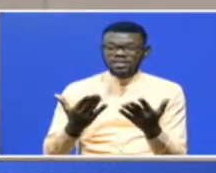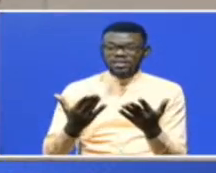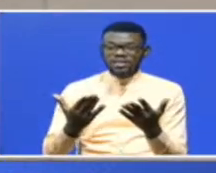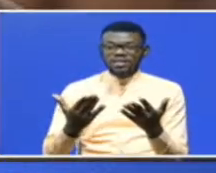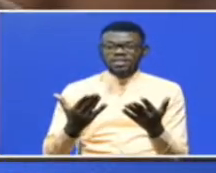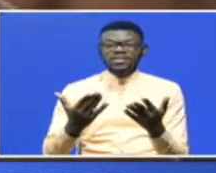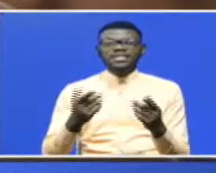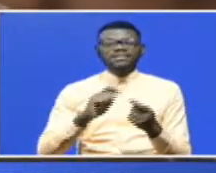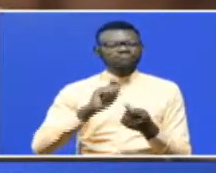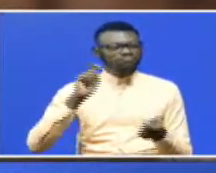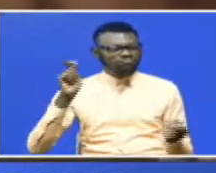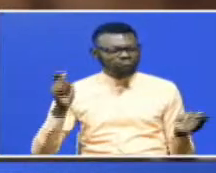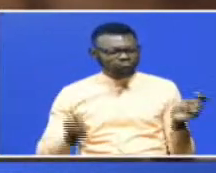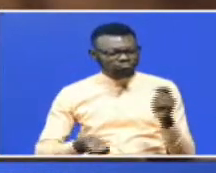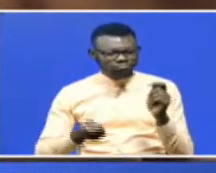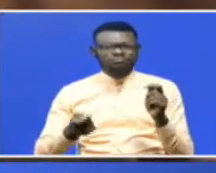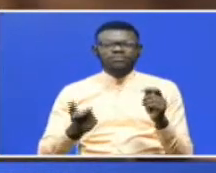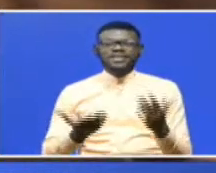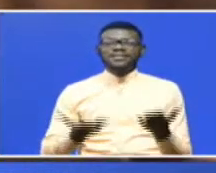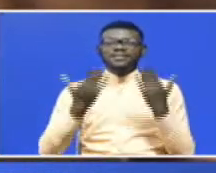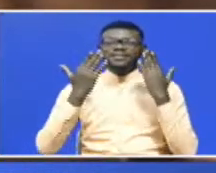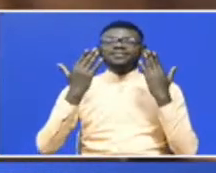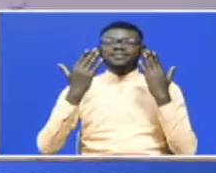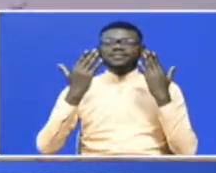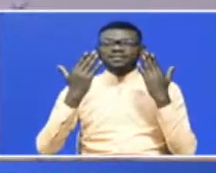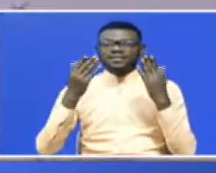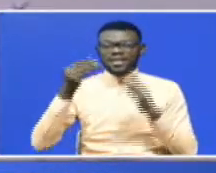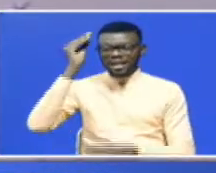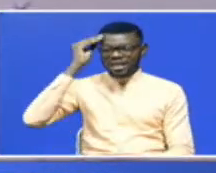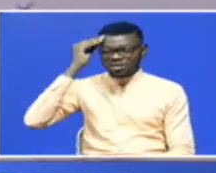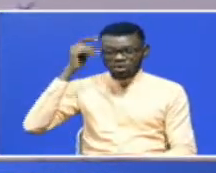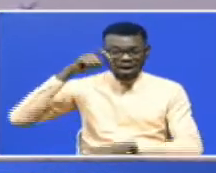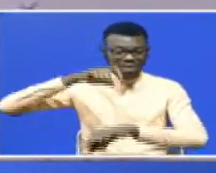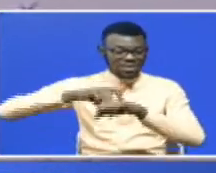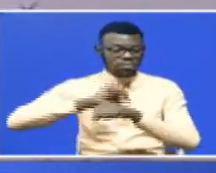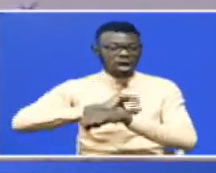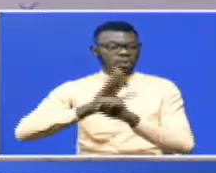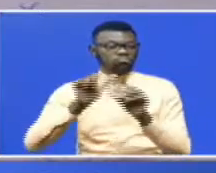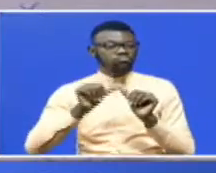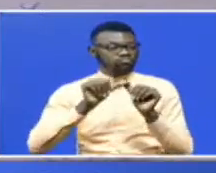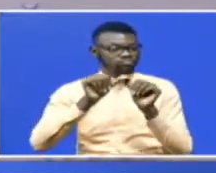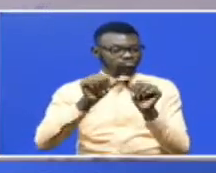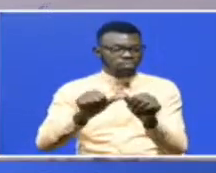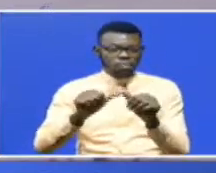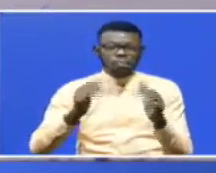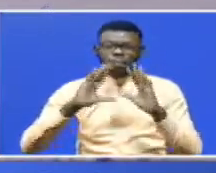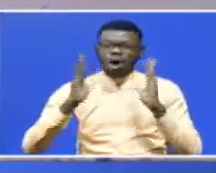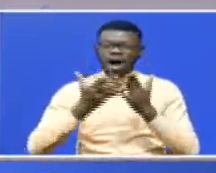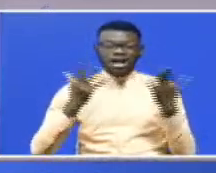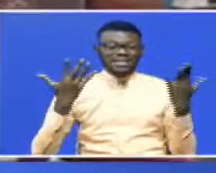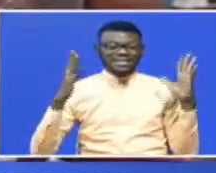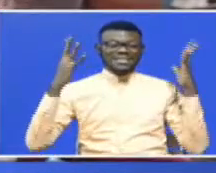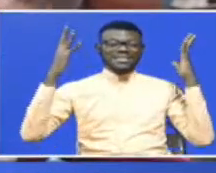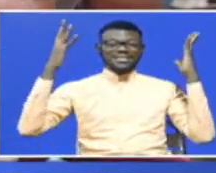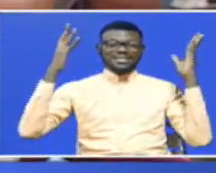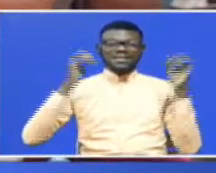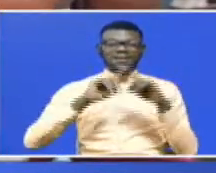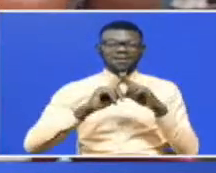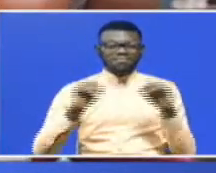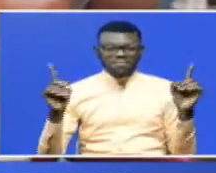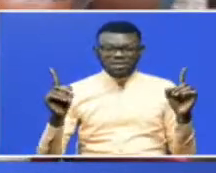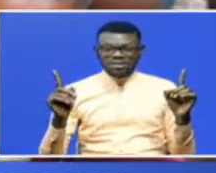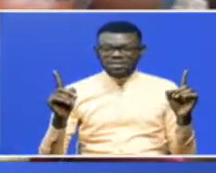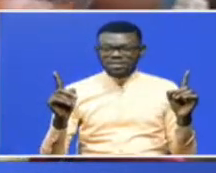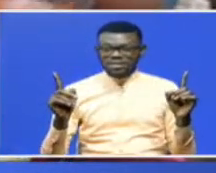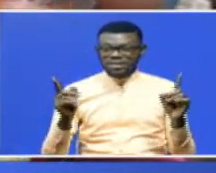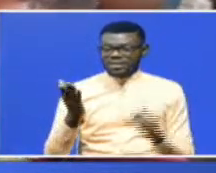Revitalize Education for the COVID-19 Generation. And as the world marks this day, observers say it is increasingly... As you are